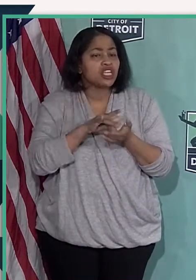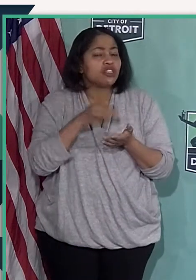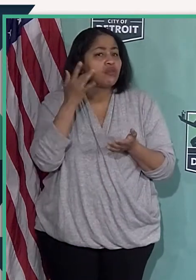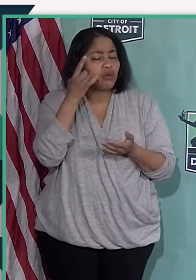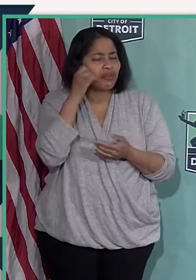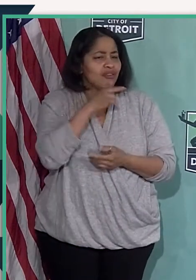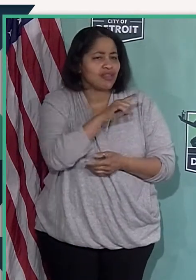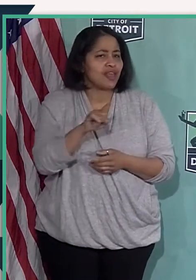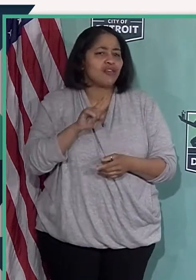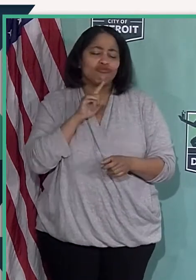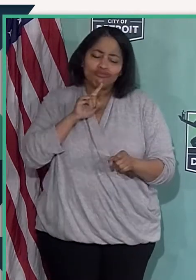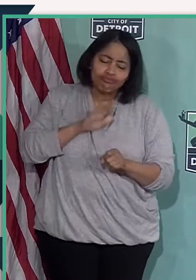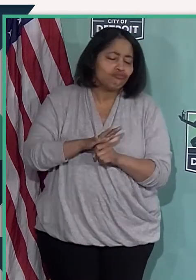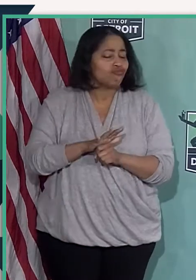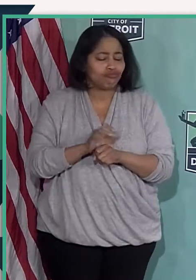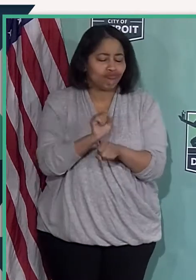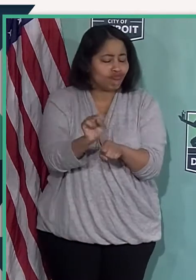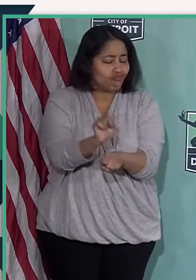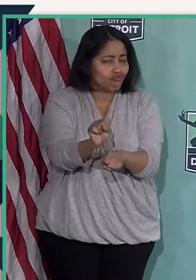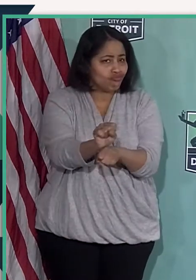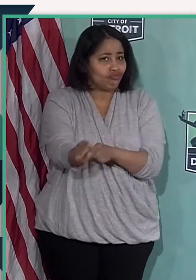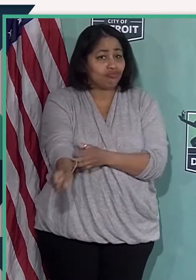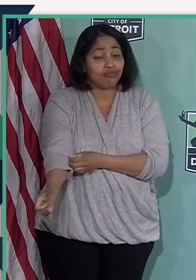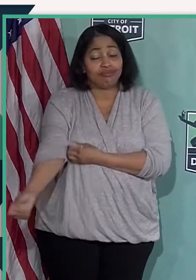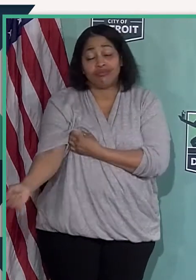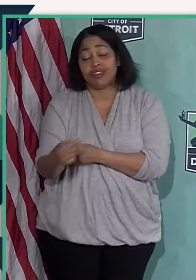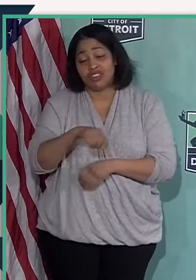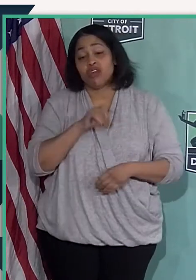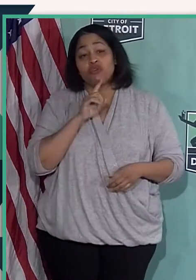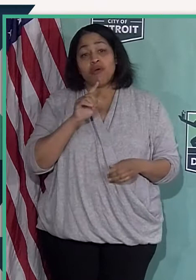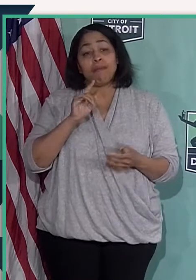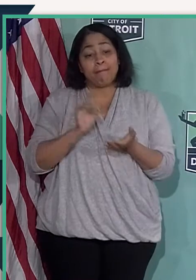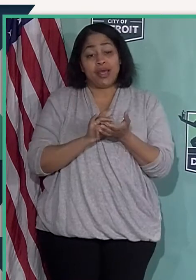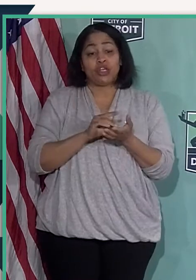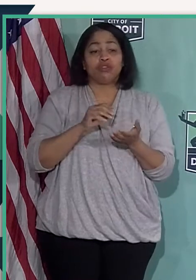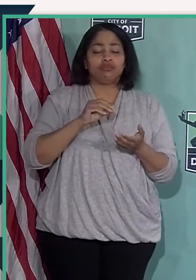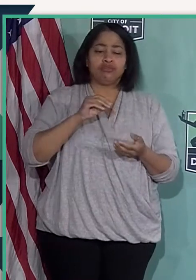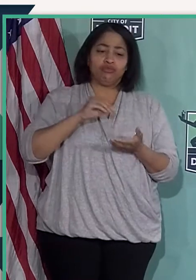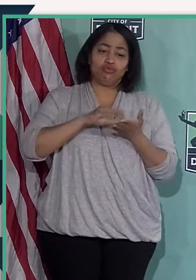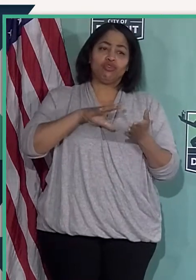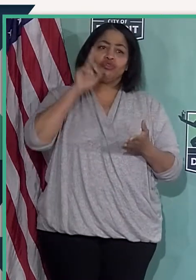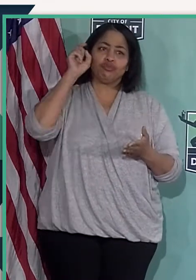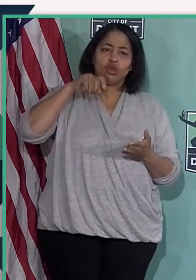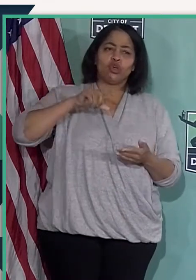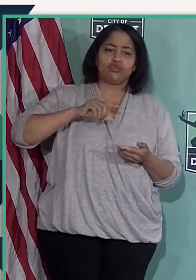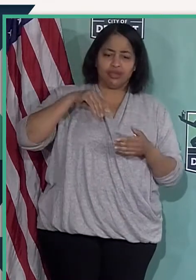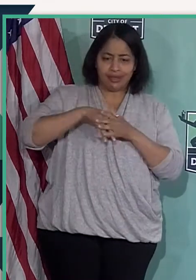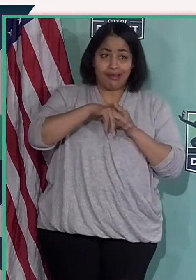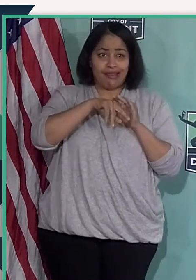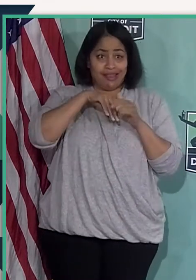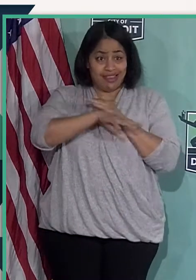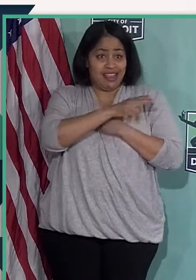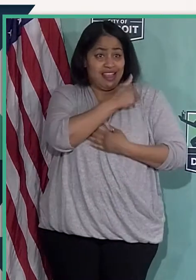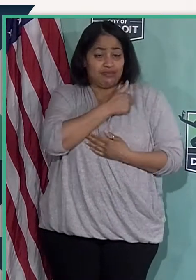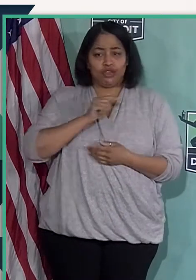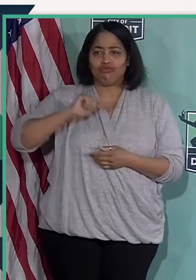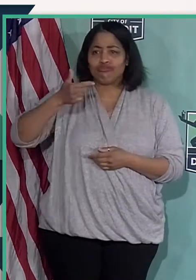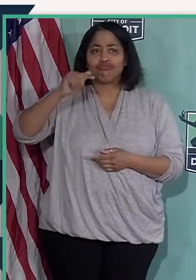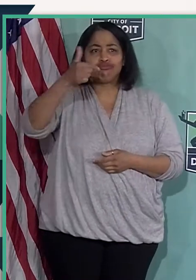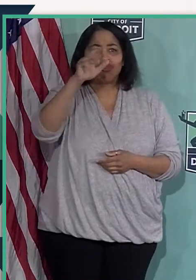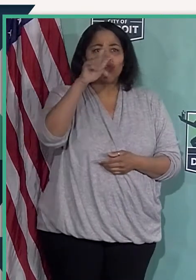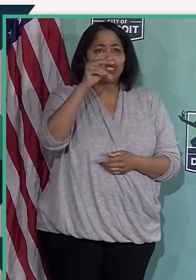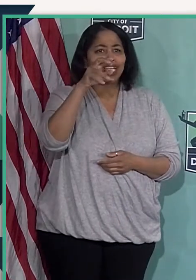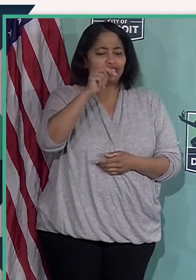their dedication. And so they were medical students who were supposed to be doing rotations through hospitals at this point in